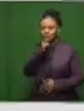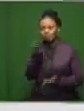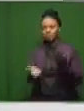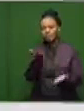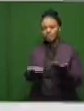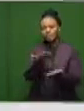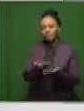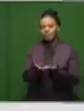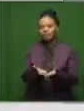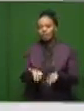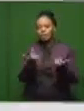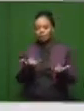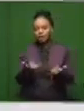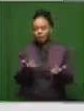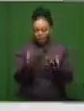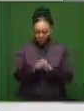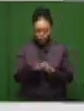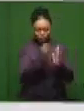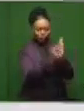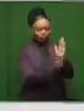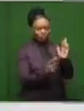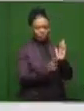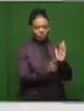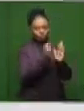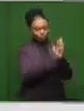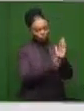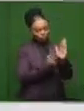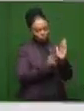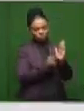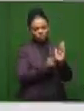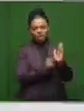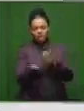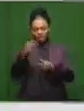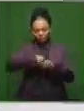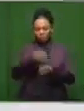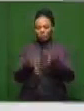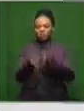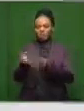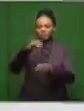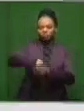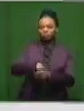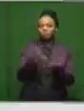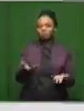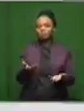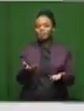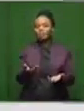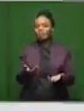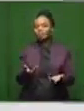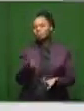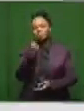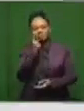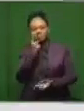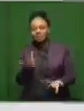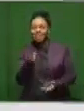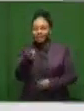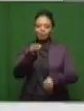regulations now emphasizing non-pharmaceutical interventions and you can see that it's just a